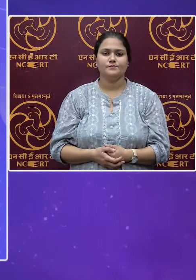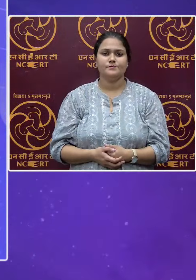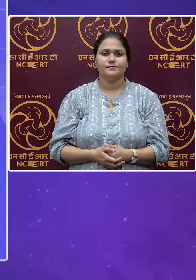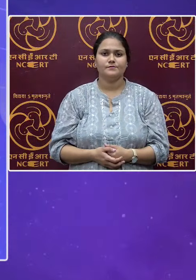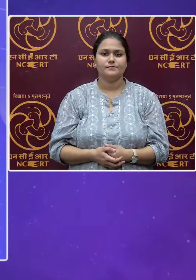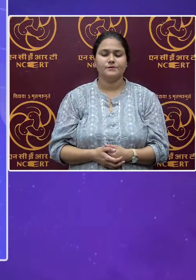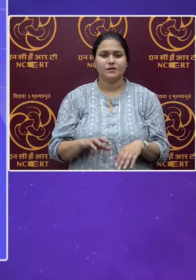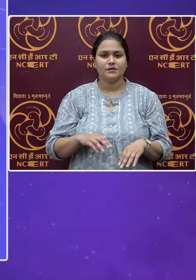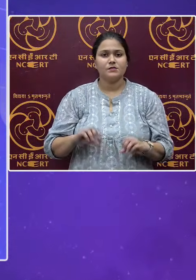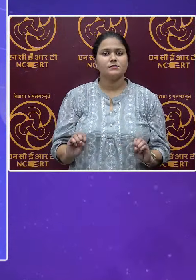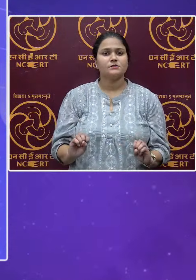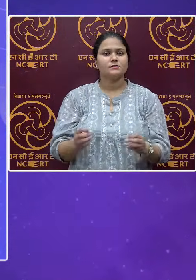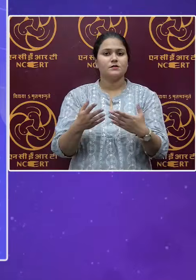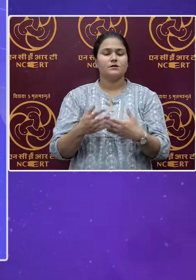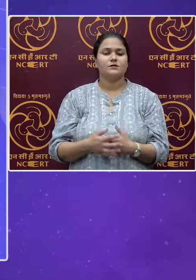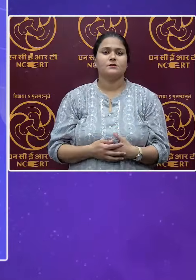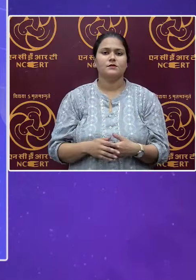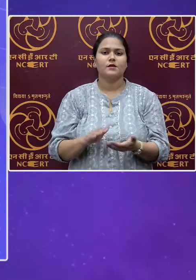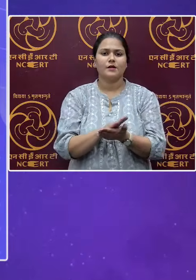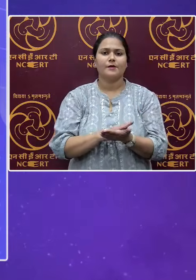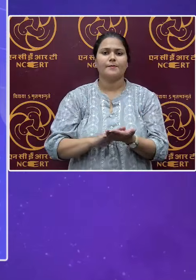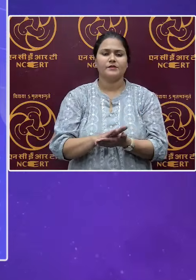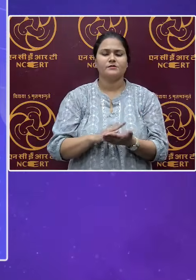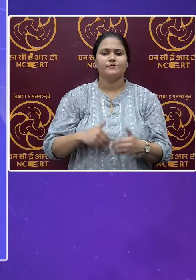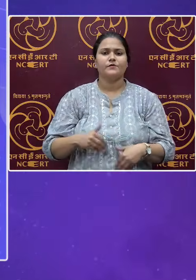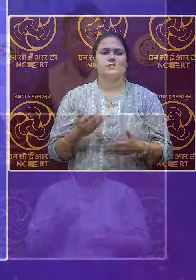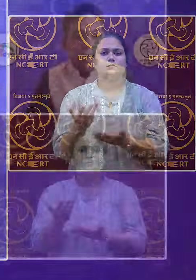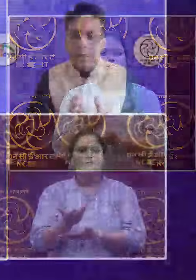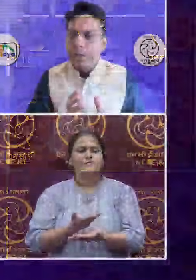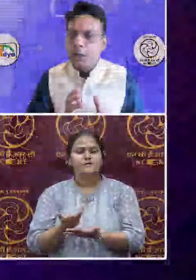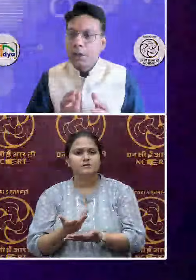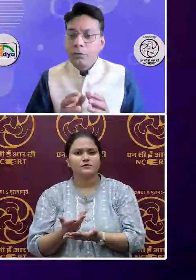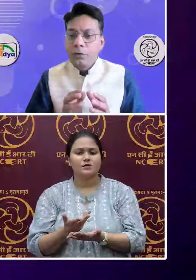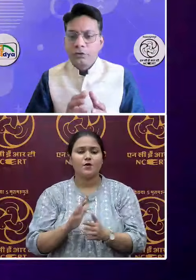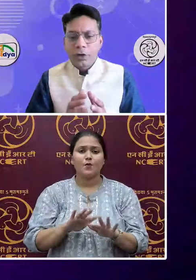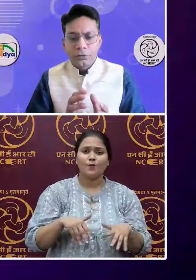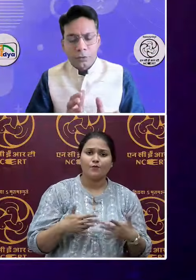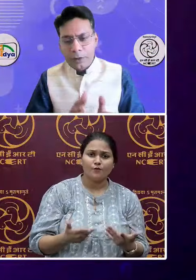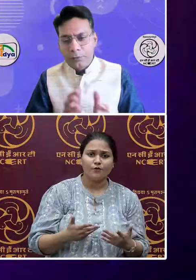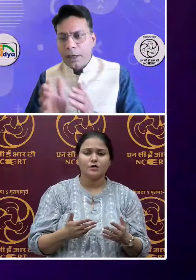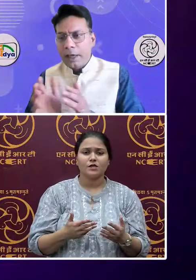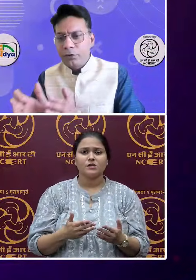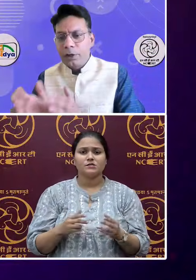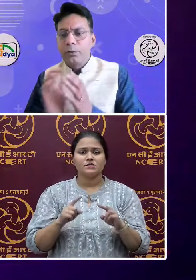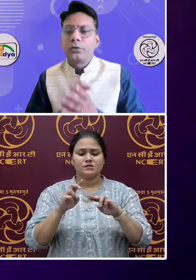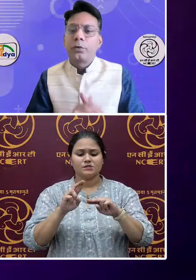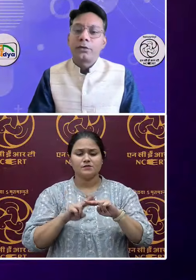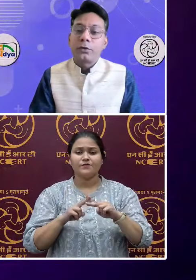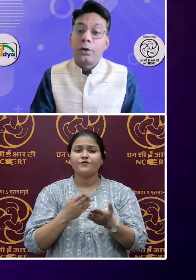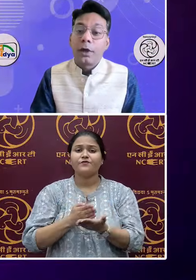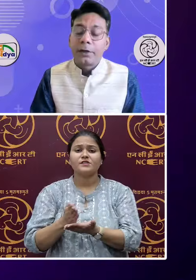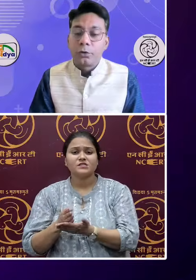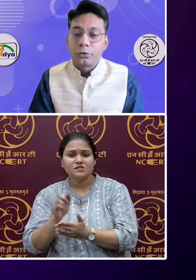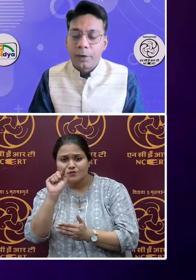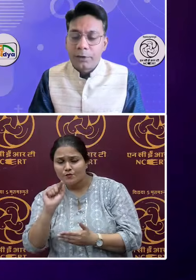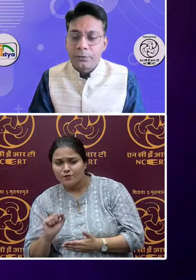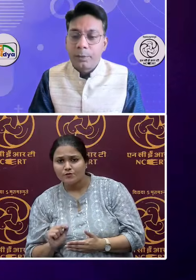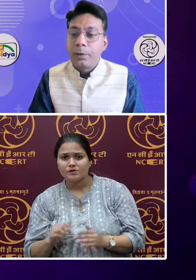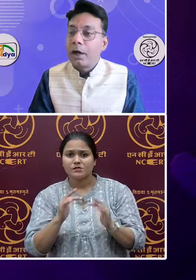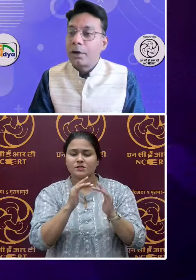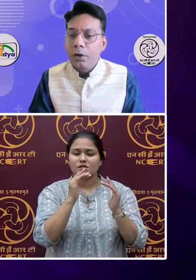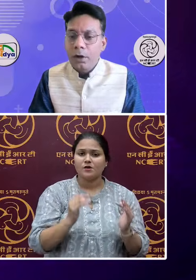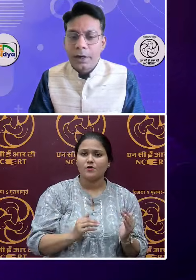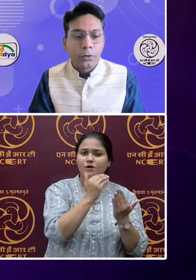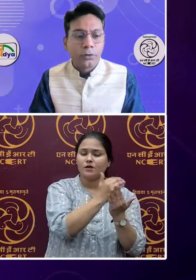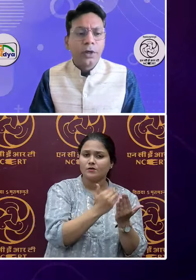let's begin with basically discussing about what are the features. So when we actually move towards online course